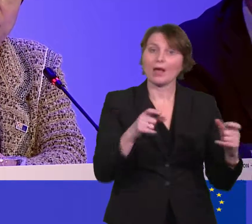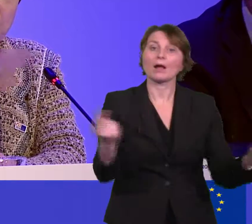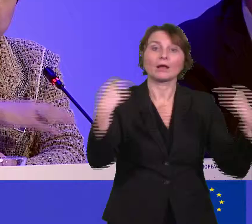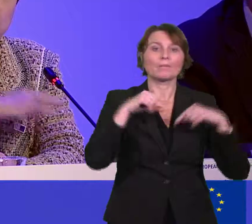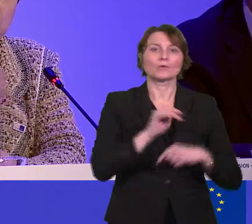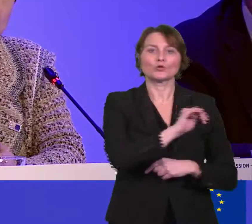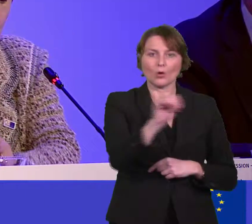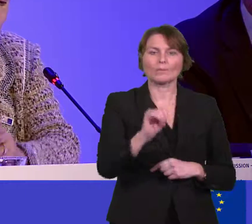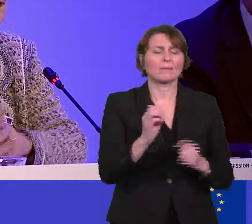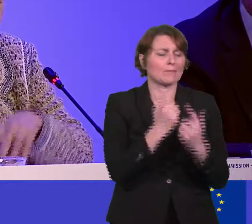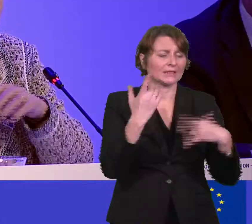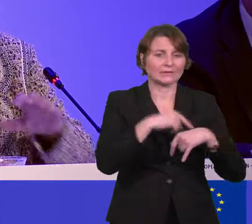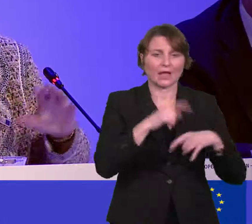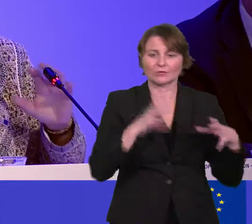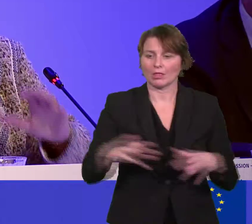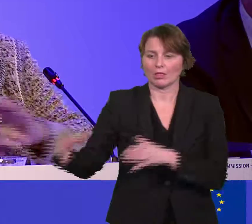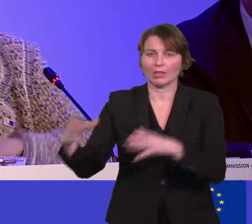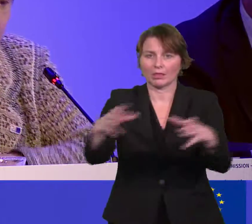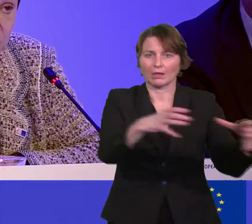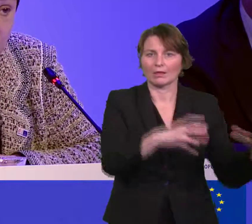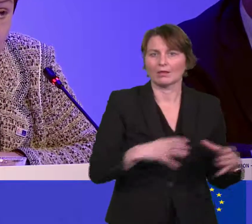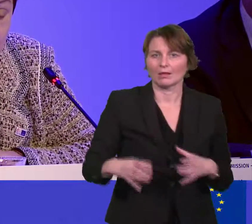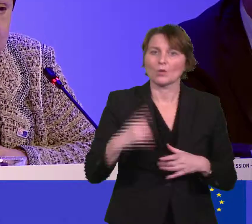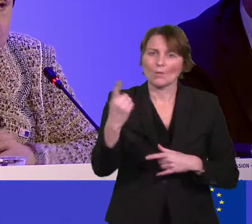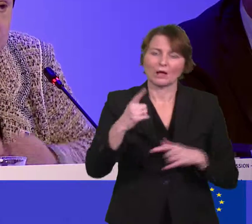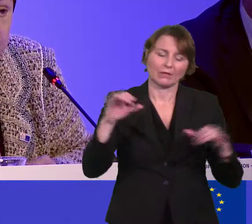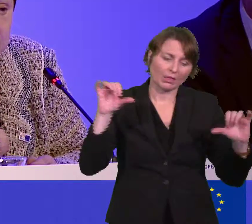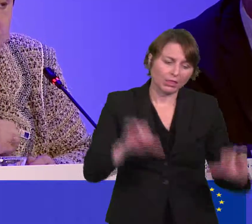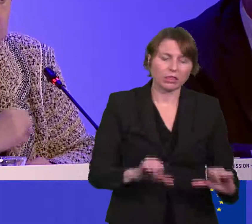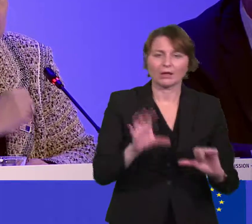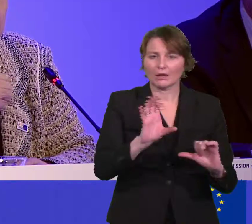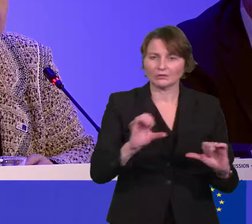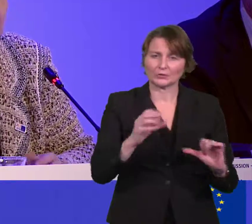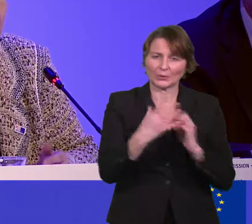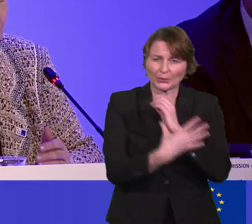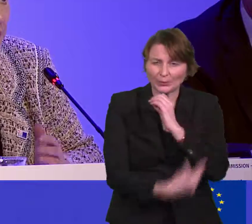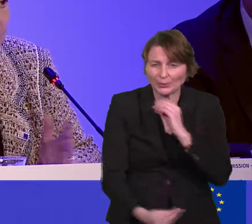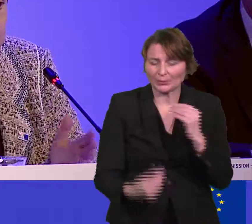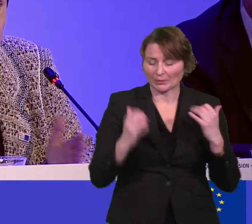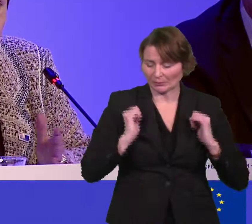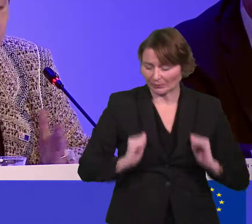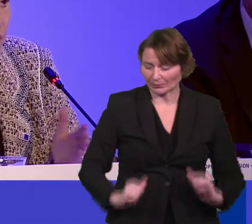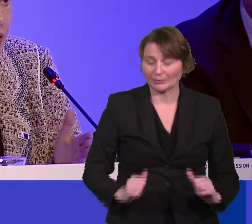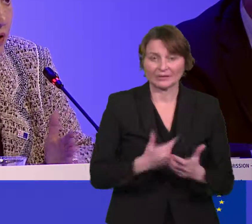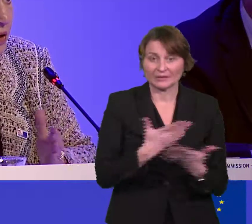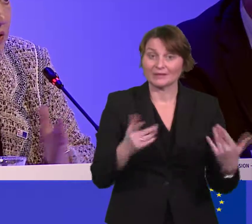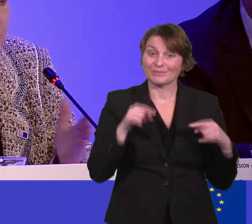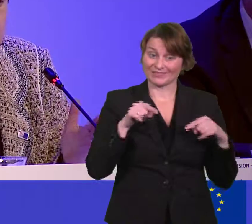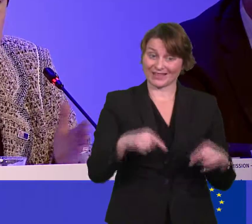from one poor country to another. That process of displacement has